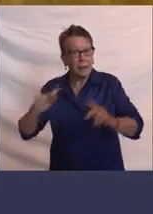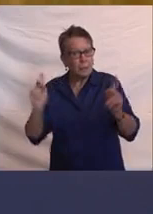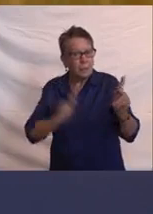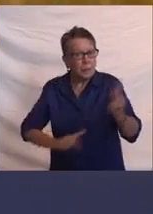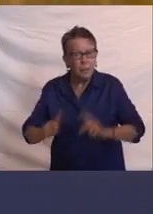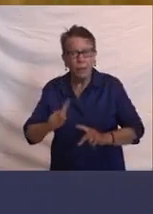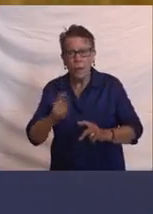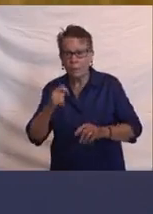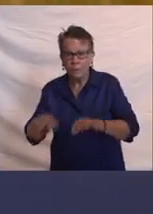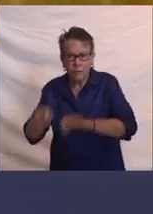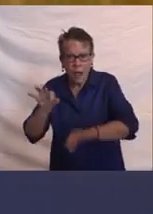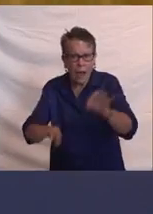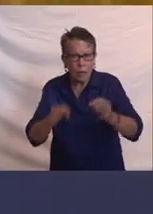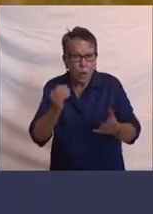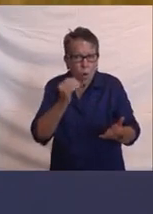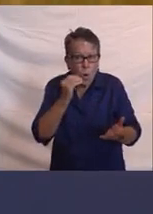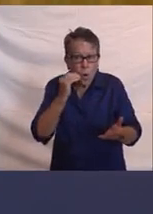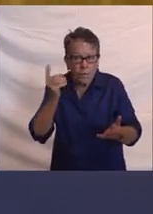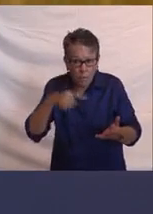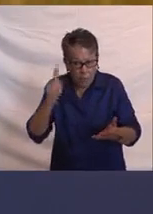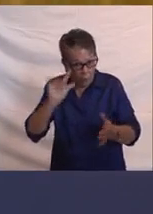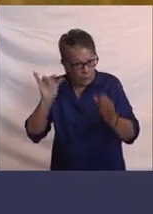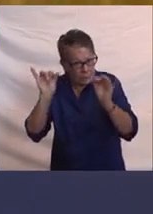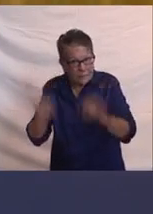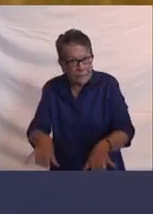as they try to recover?